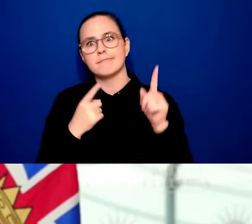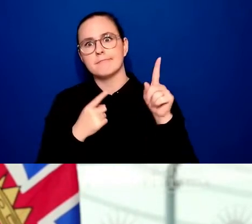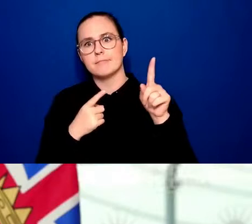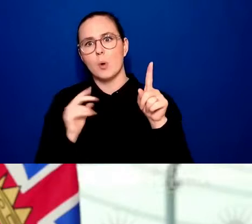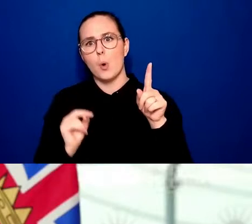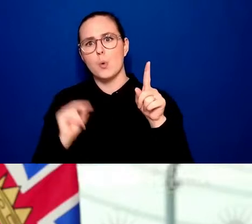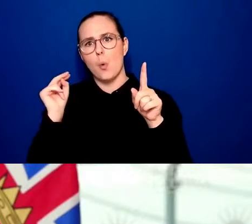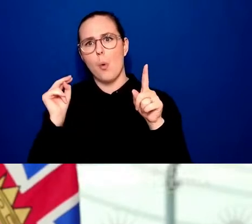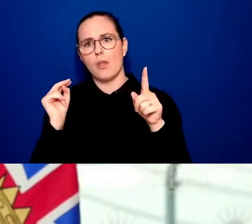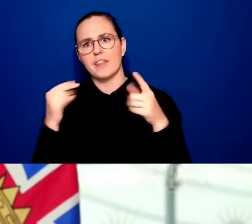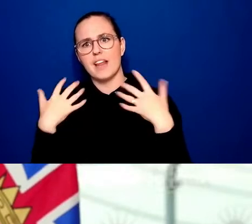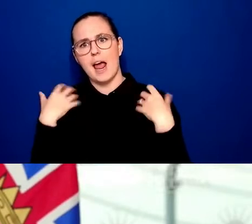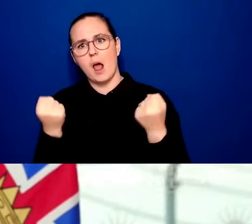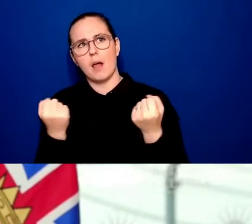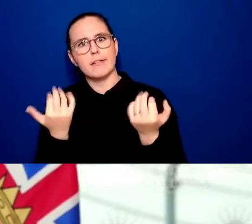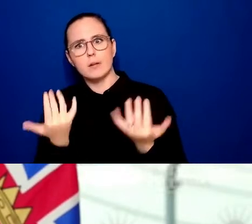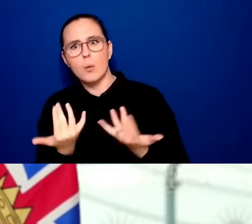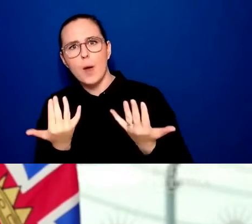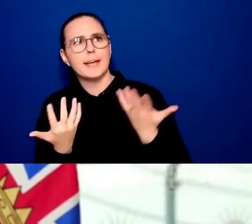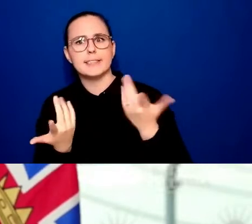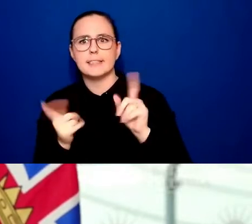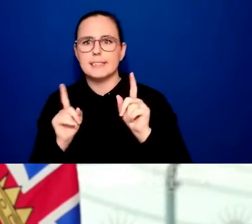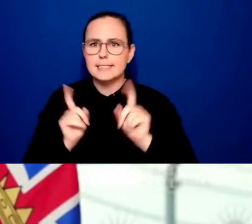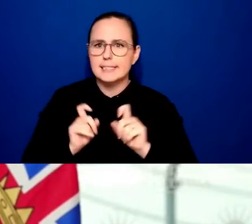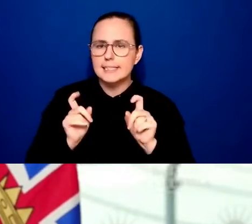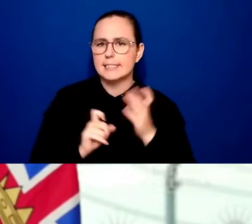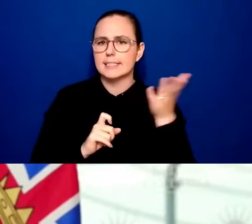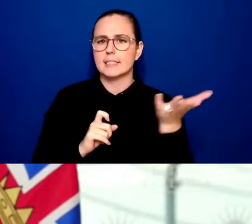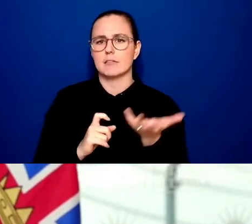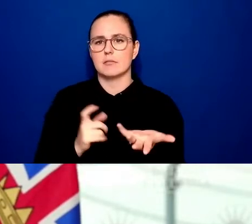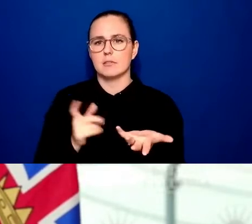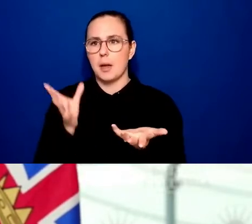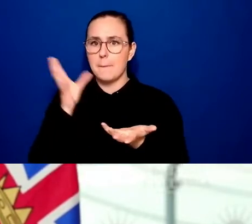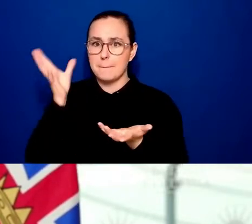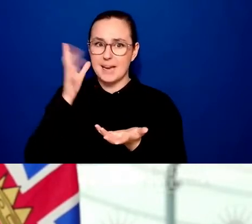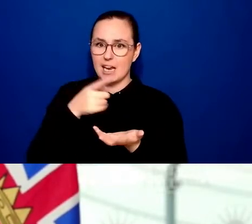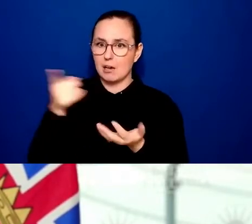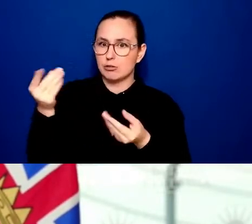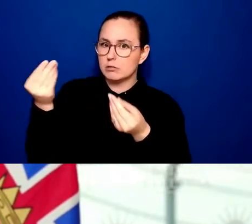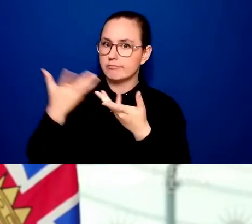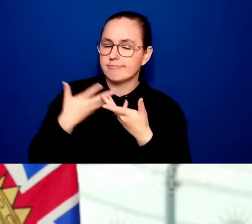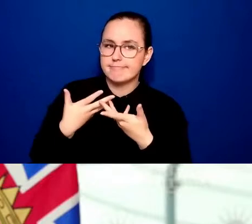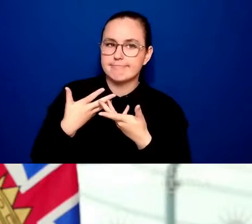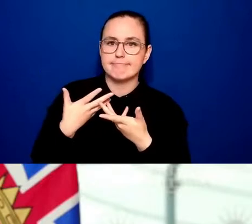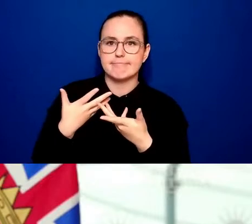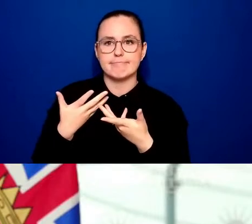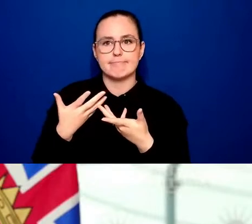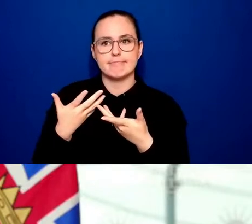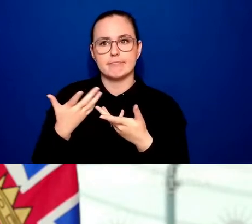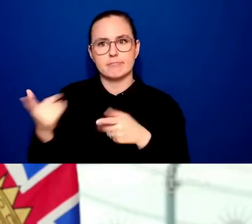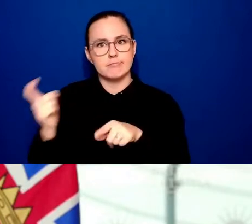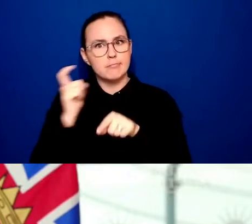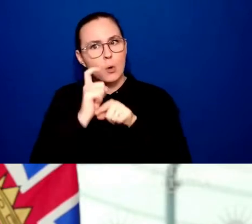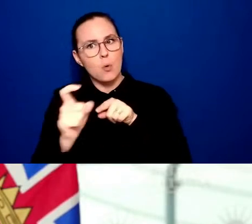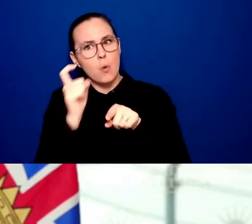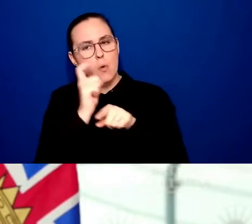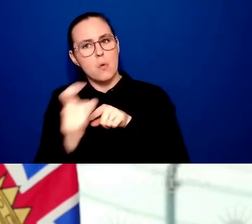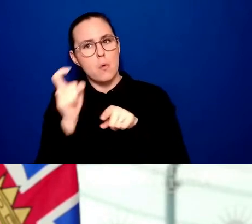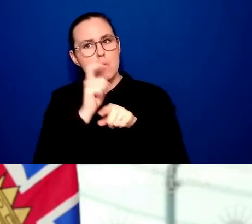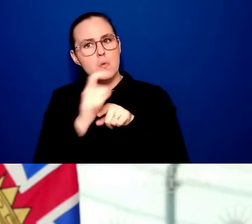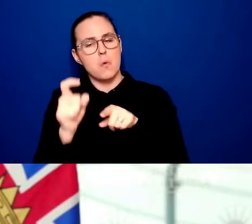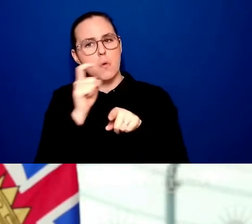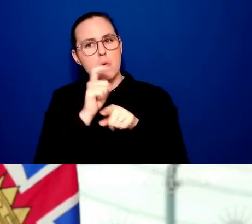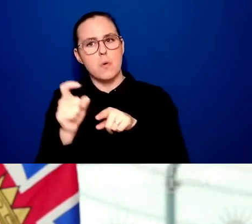George. Hearing from parents of kids at schools that have tested positive, they've been phoning the line to try and get